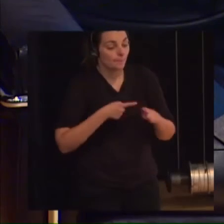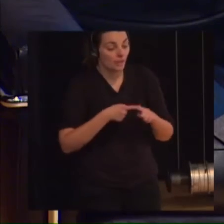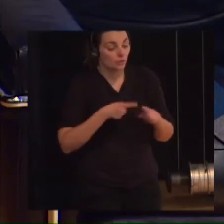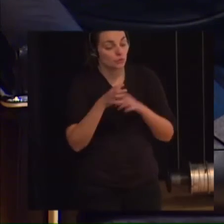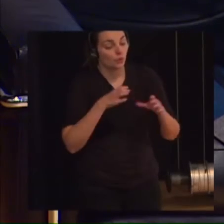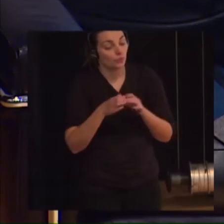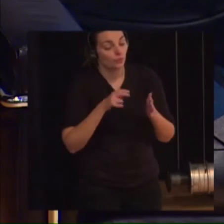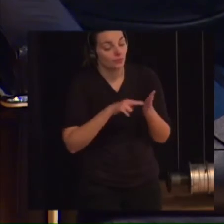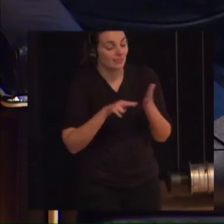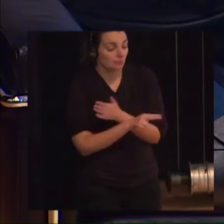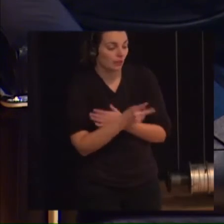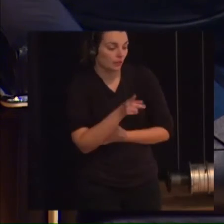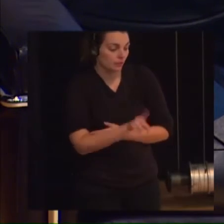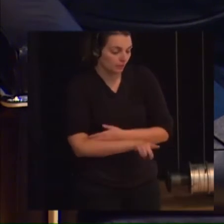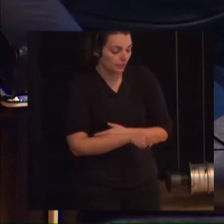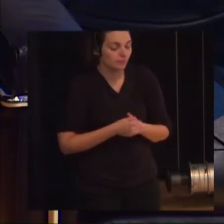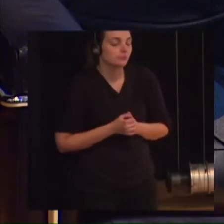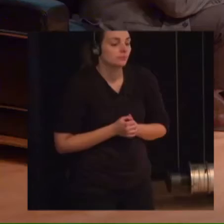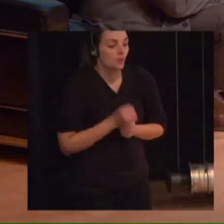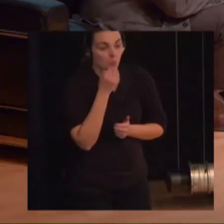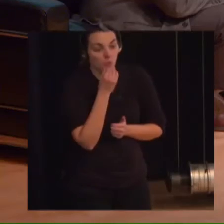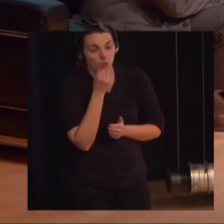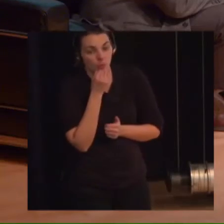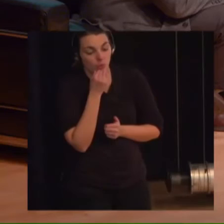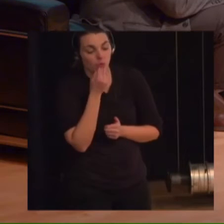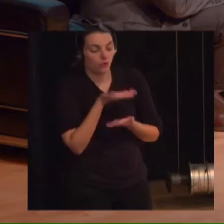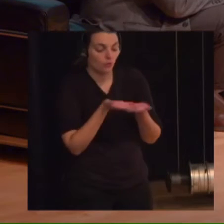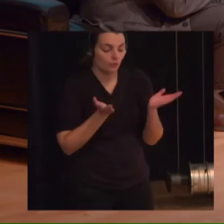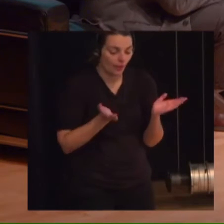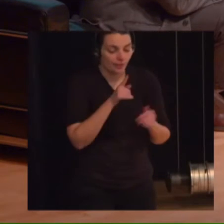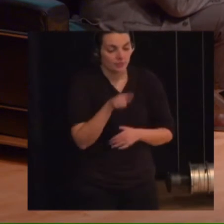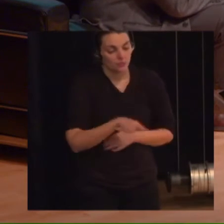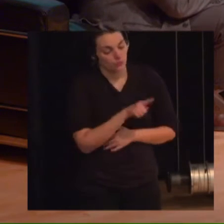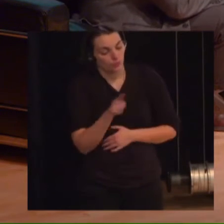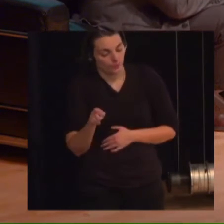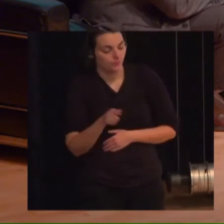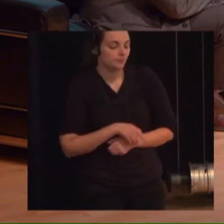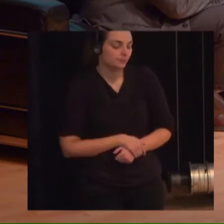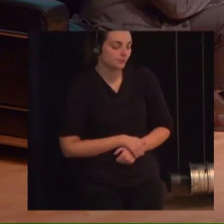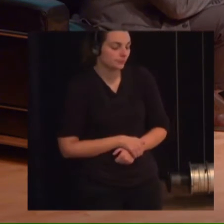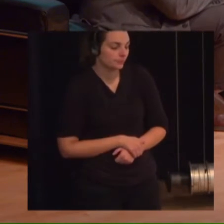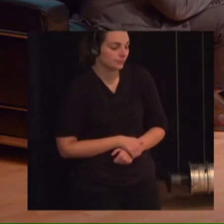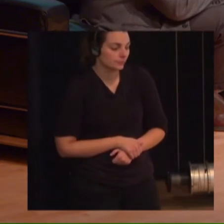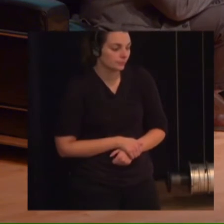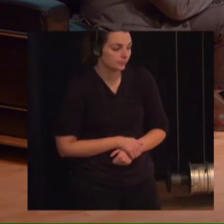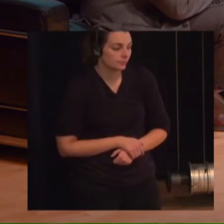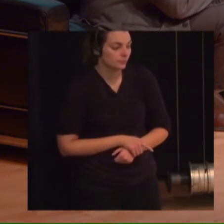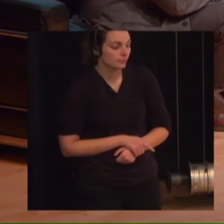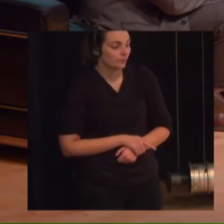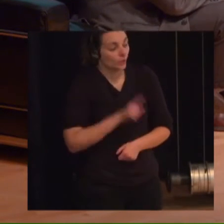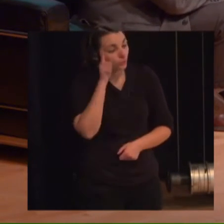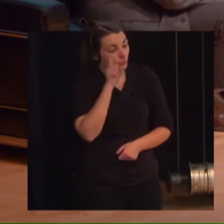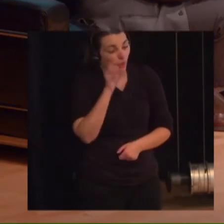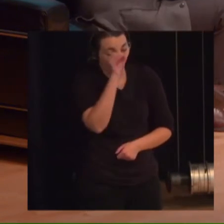something credible that can be taken into. Yep. Do you have an opinion on this? So I can